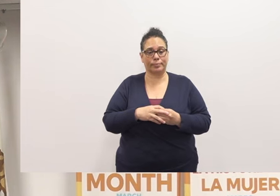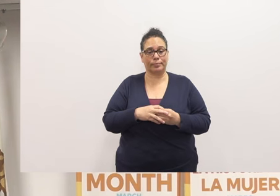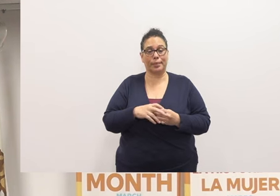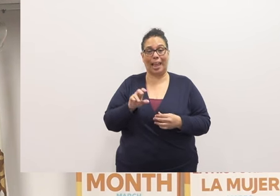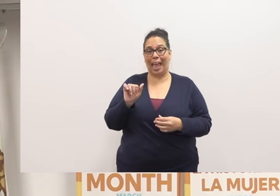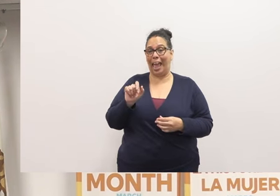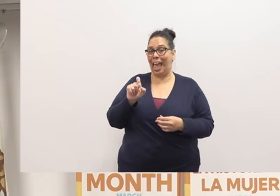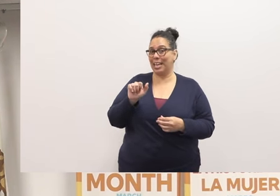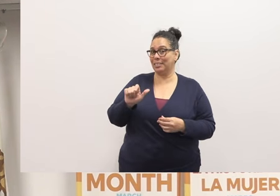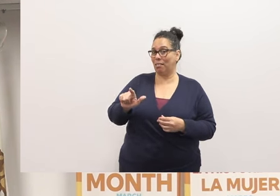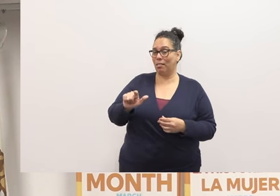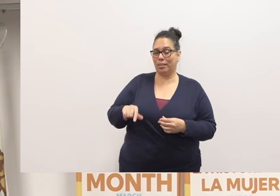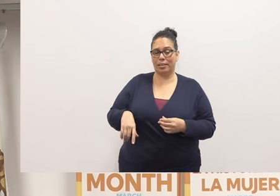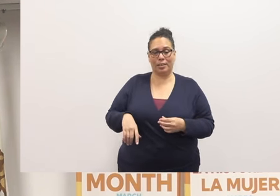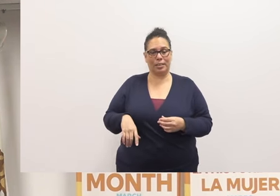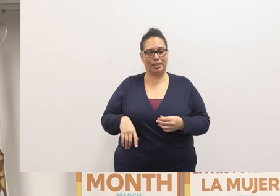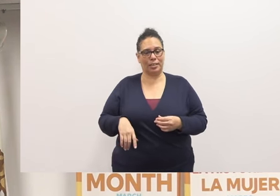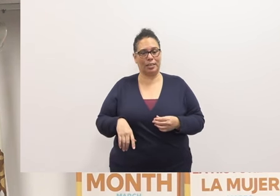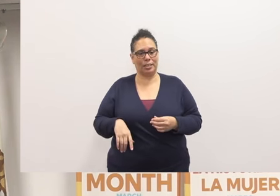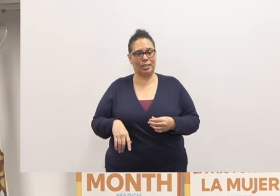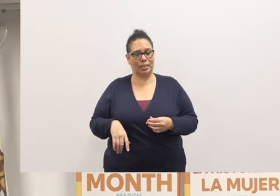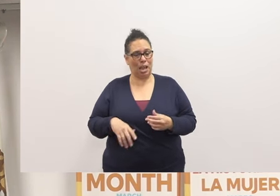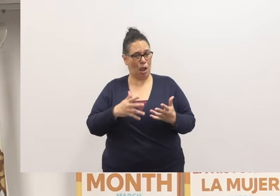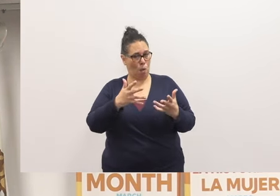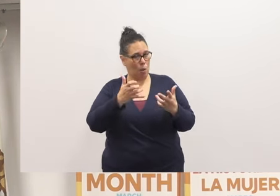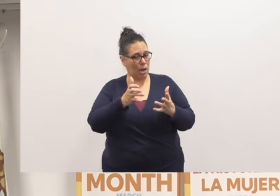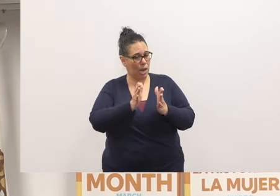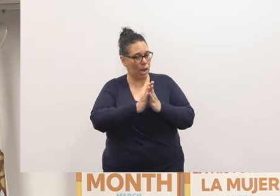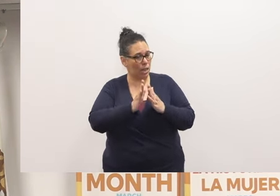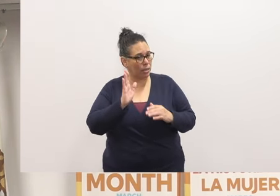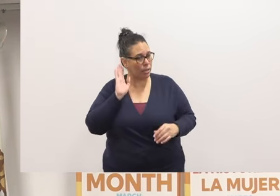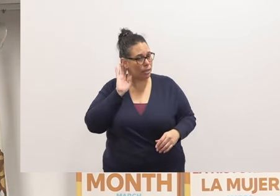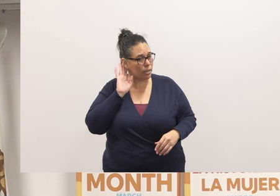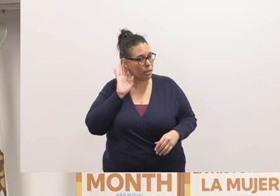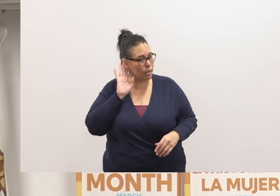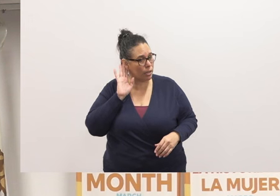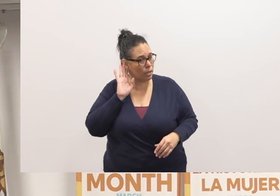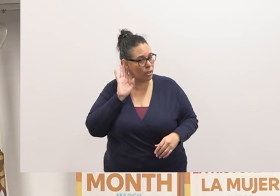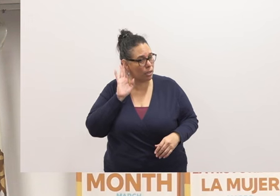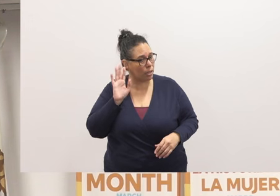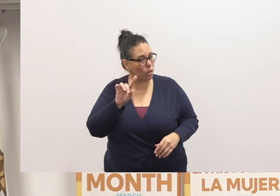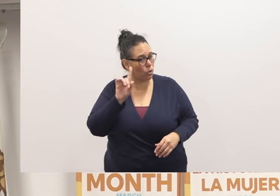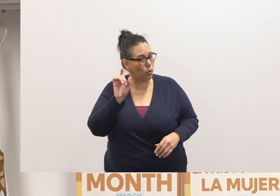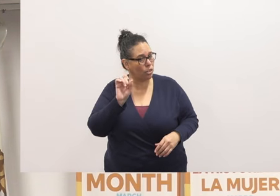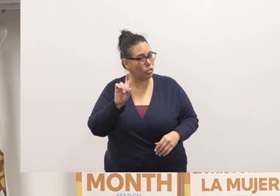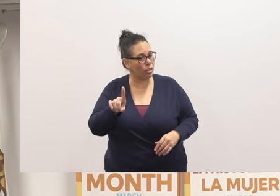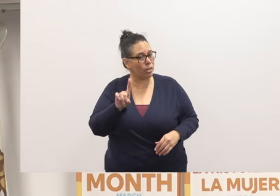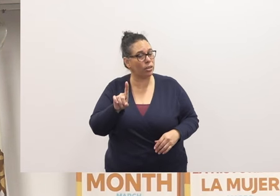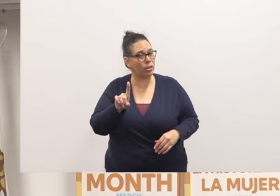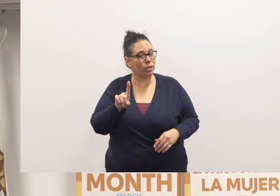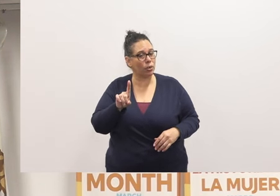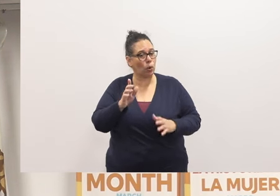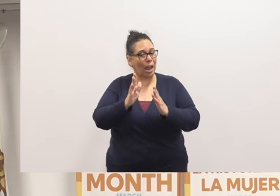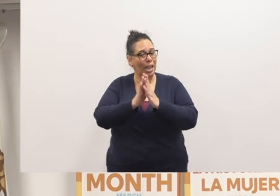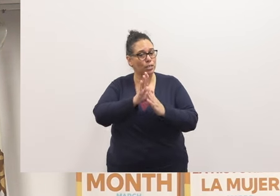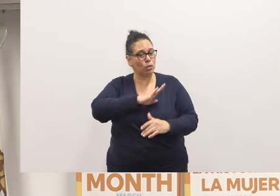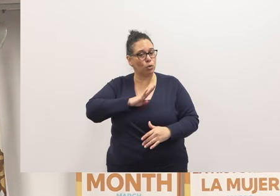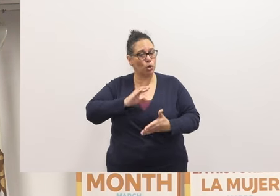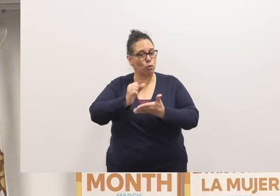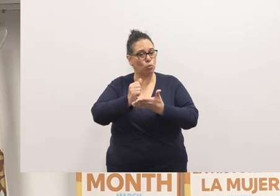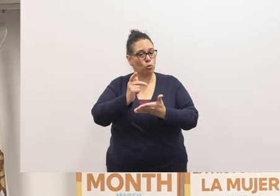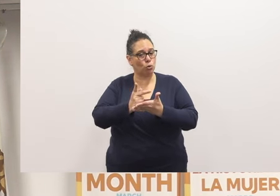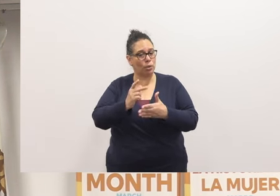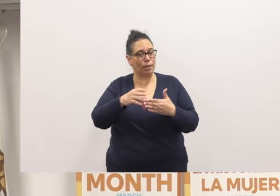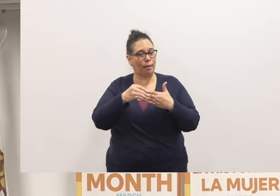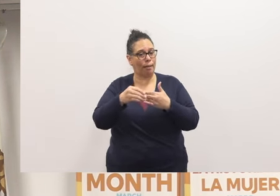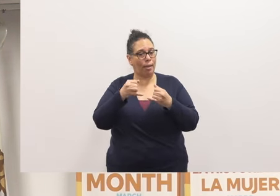Axel. I just wanted to ask a question for the record. We are asking the board to approve the guidelines